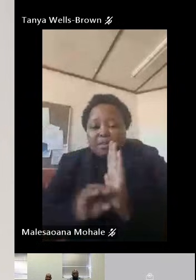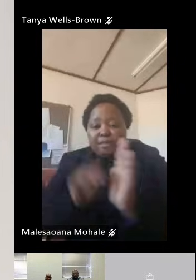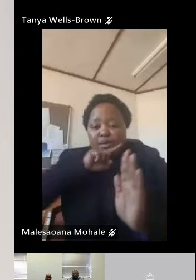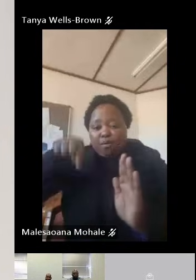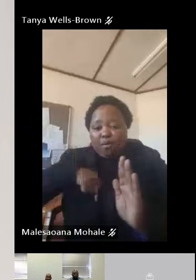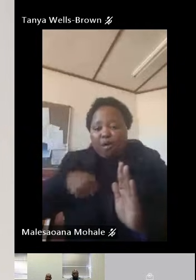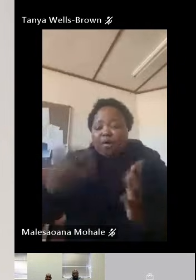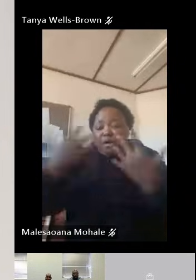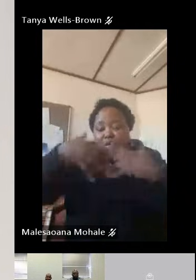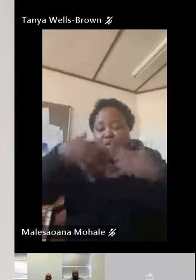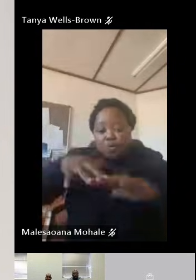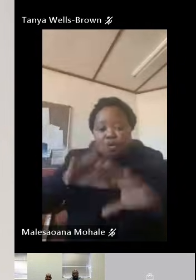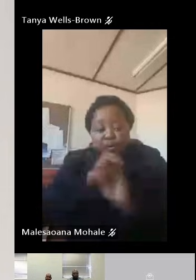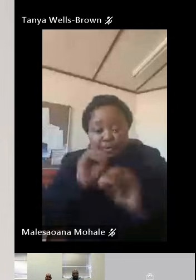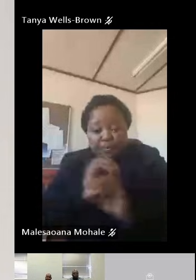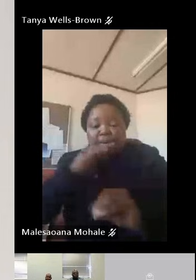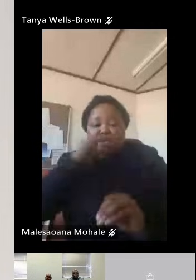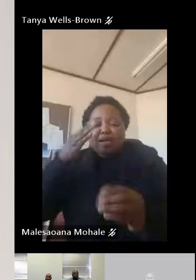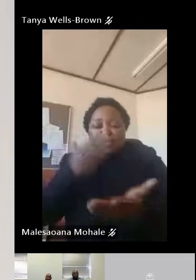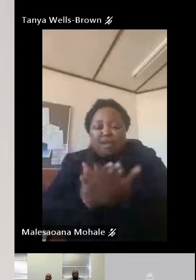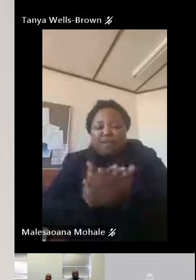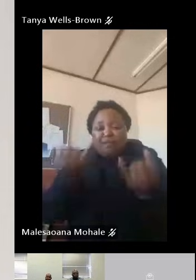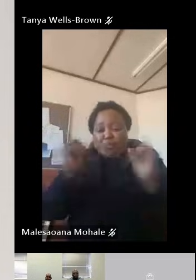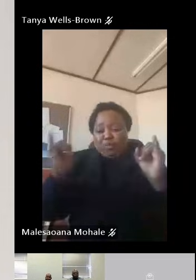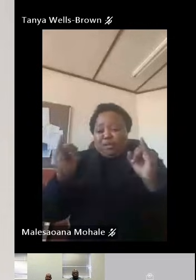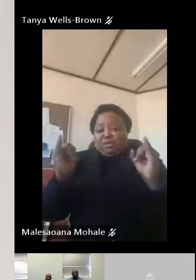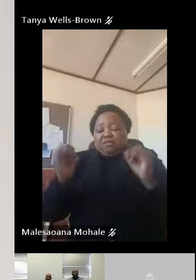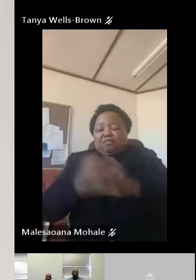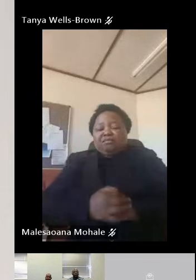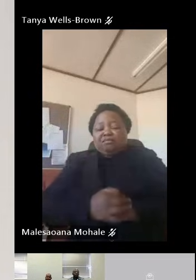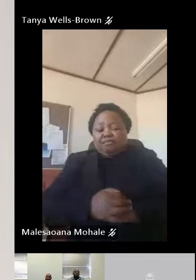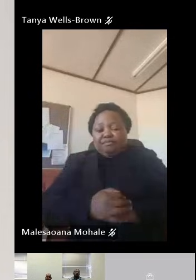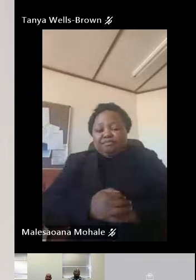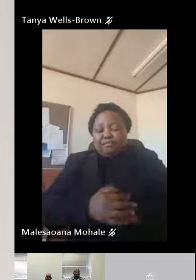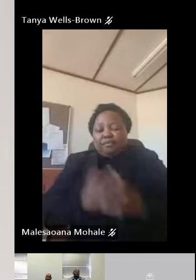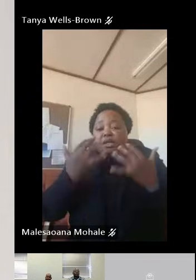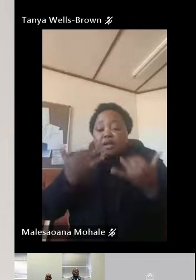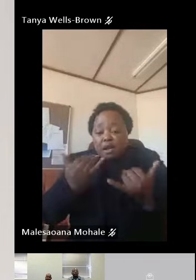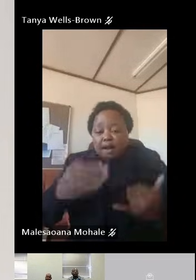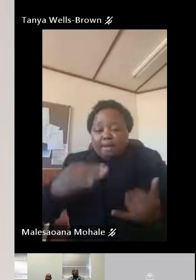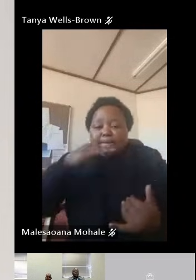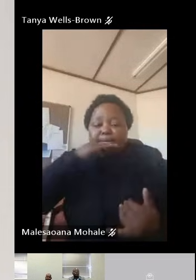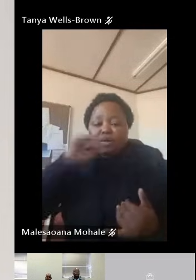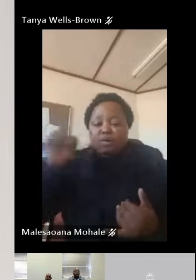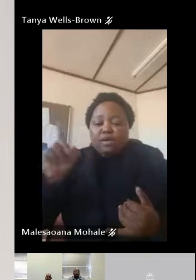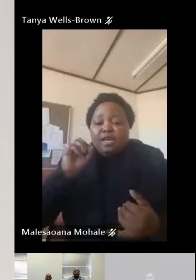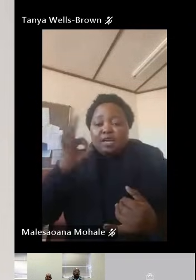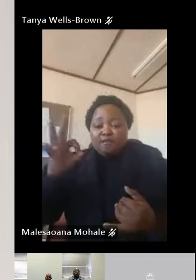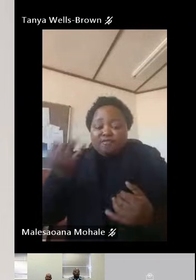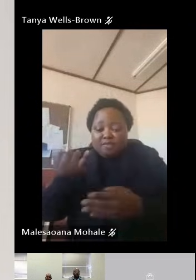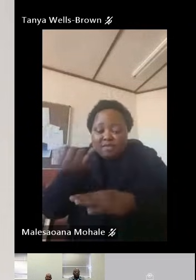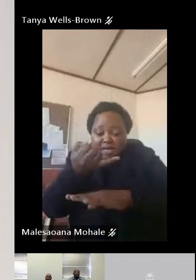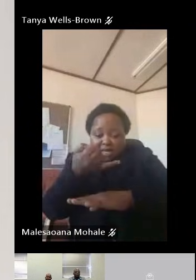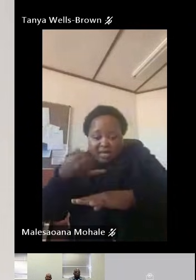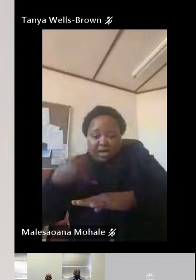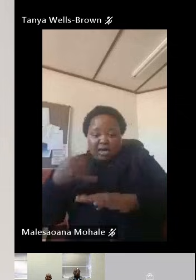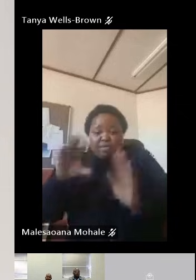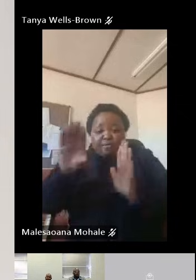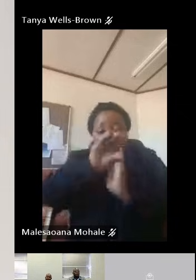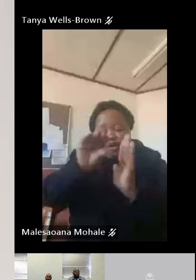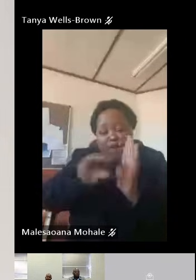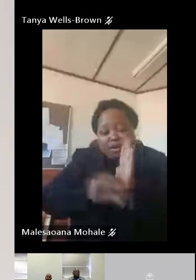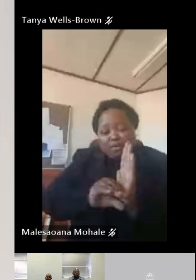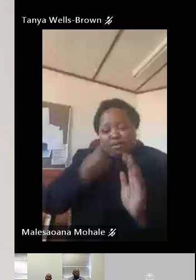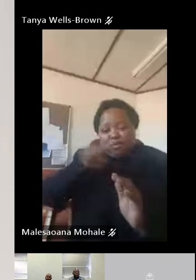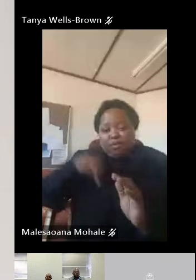more vulnerable. And this also says when we are designing that program, it also goes to the issue of